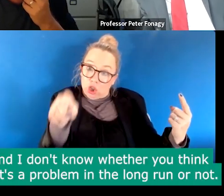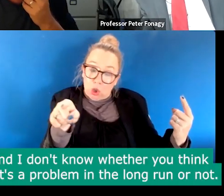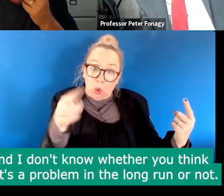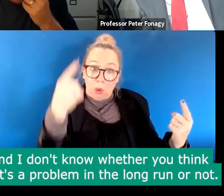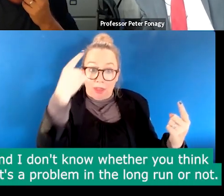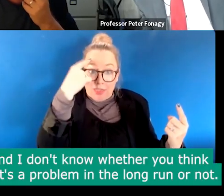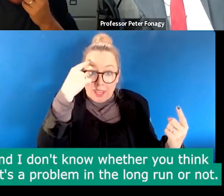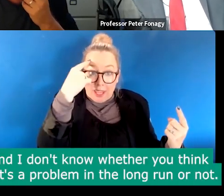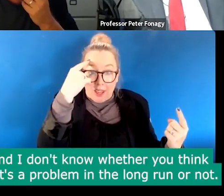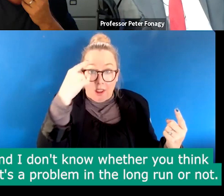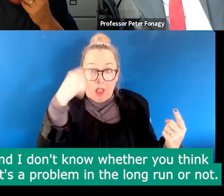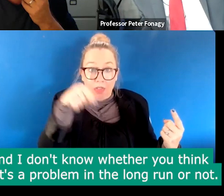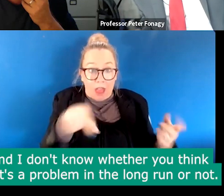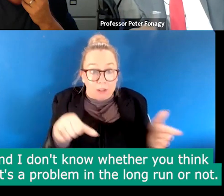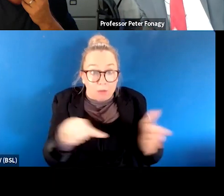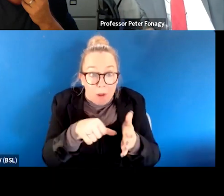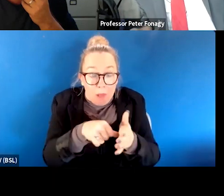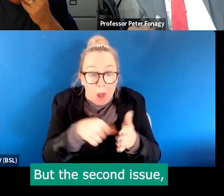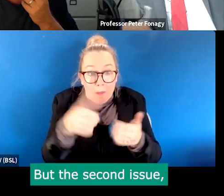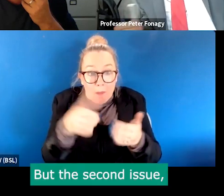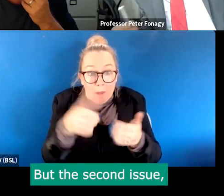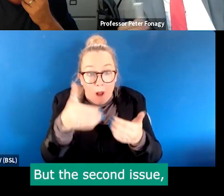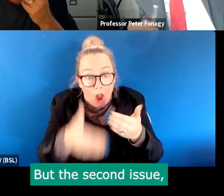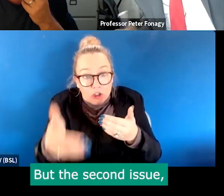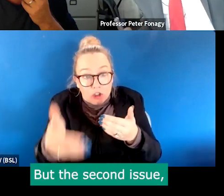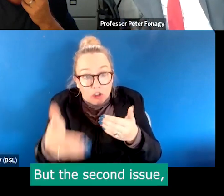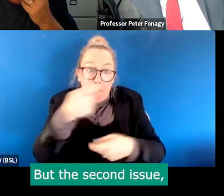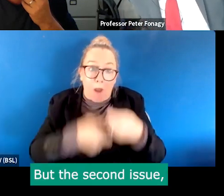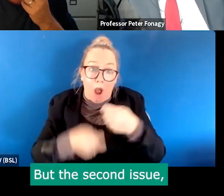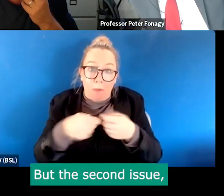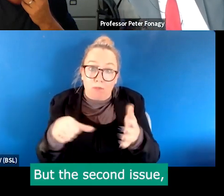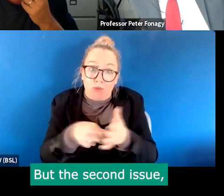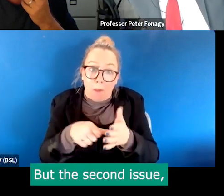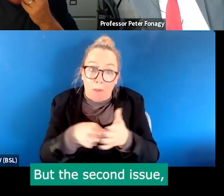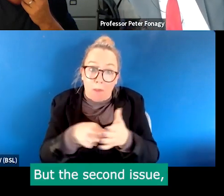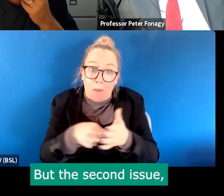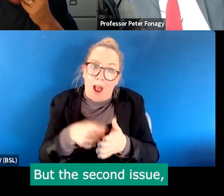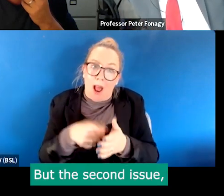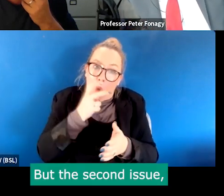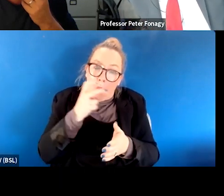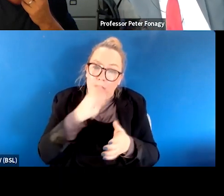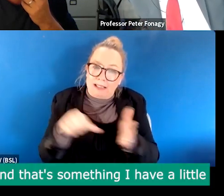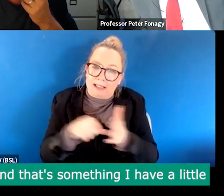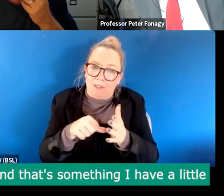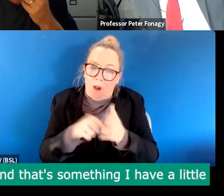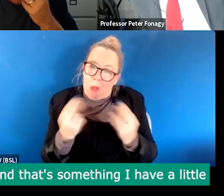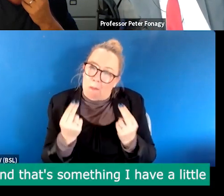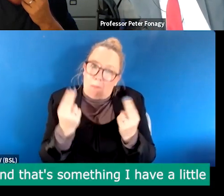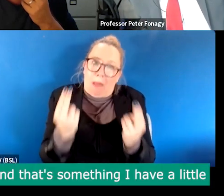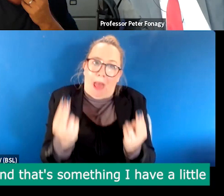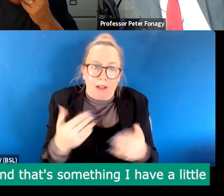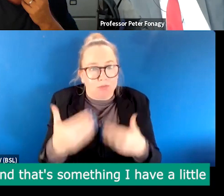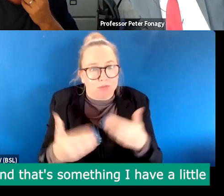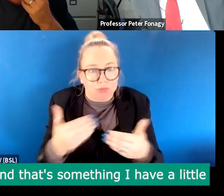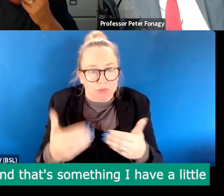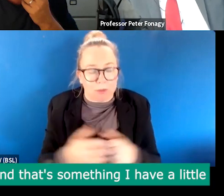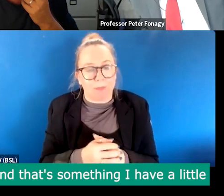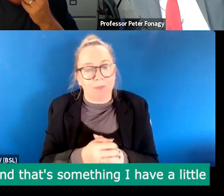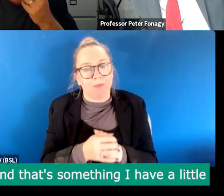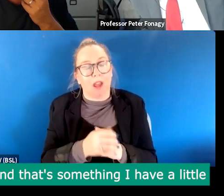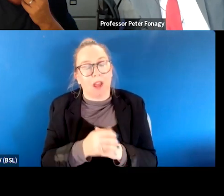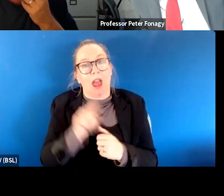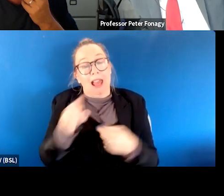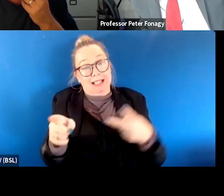a problem in the long run or not. But the second issue, and that's something I have